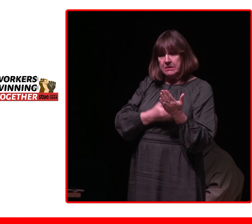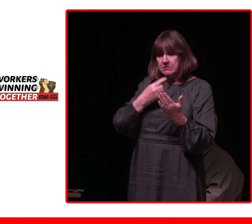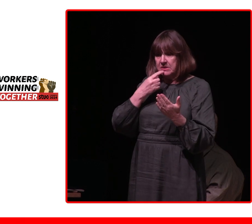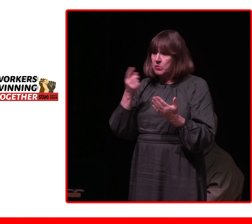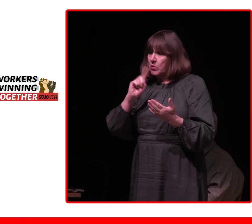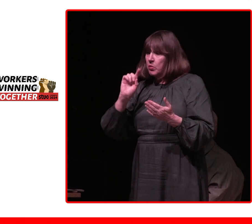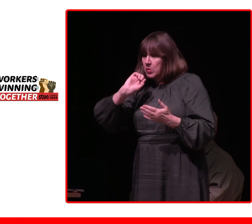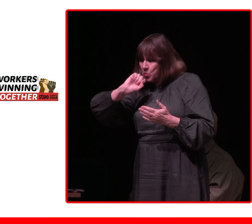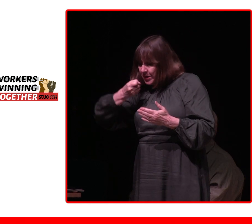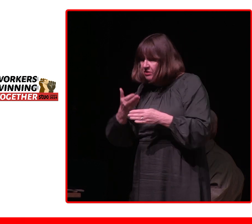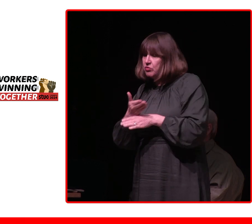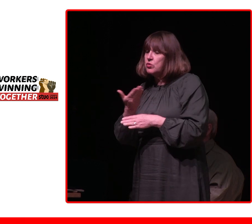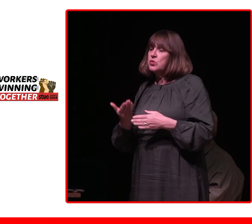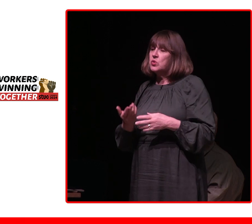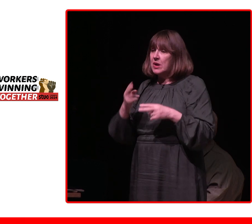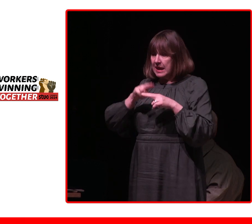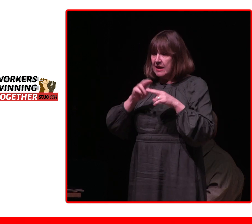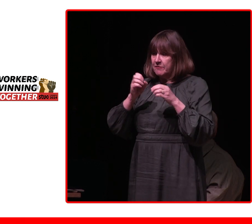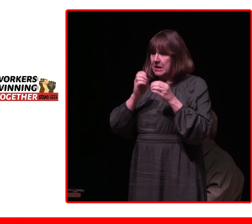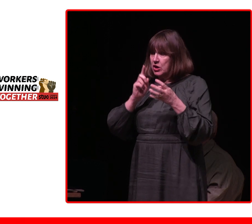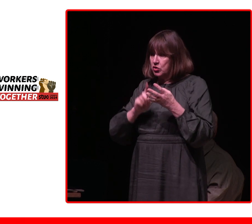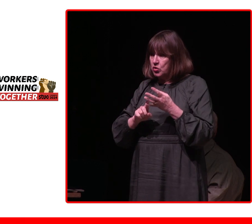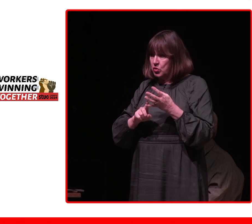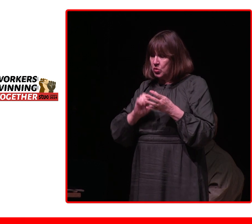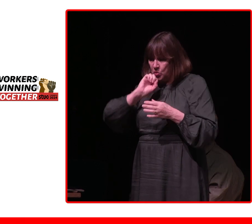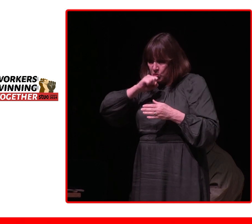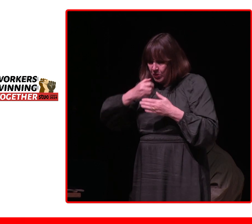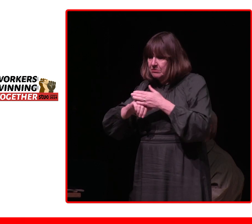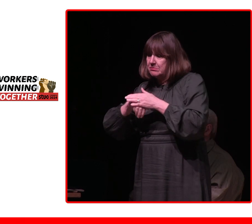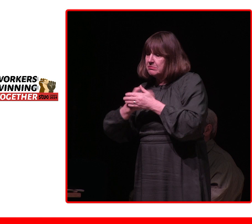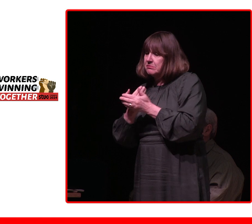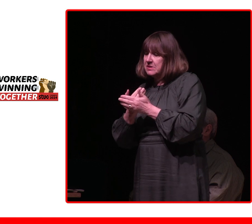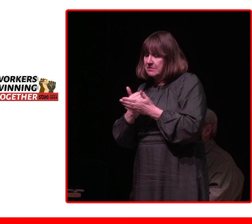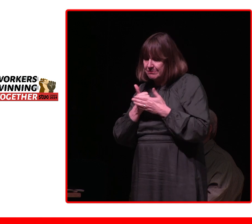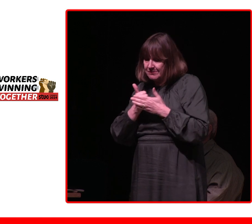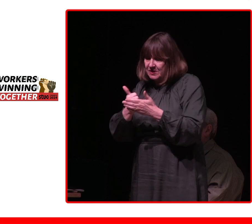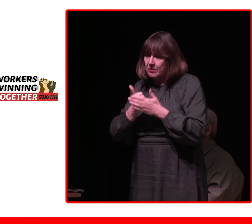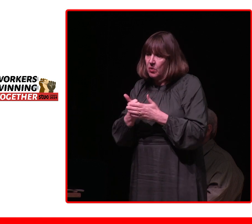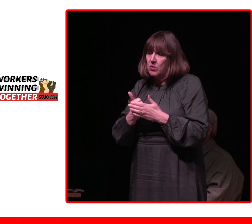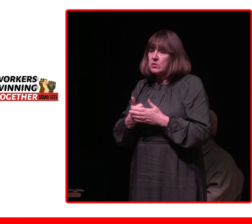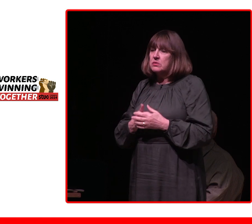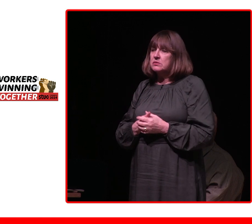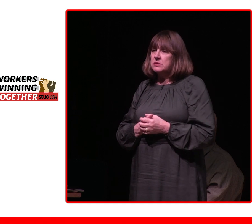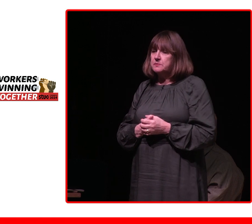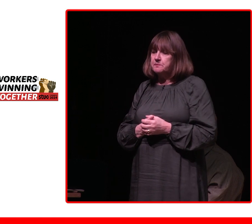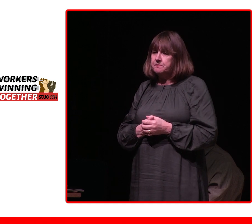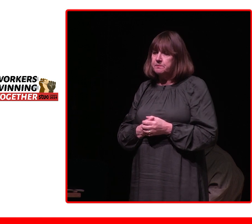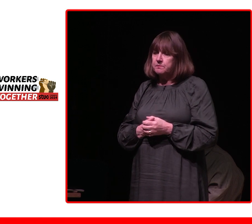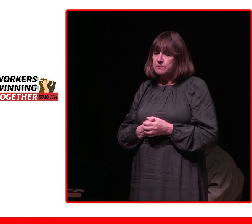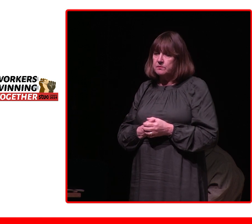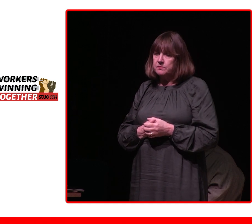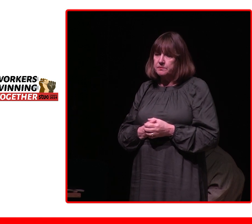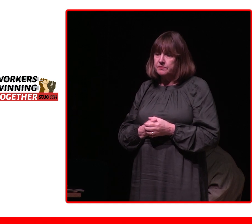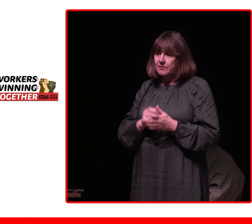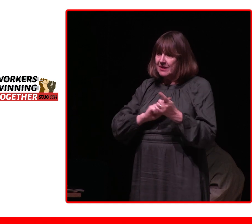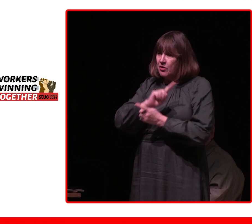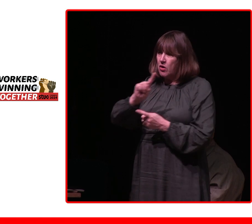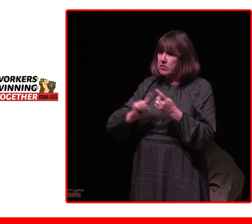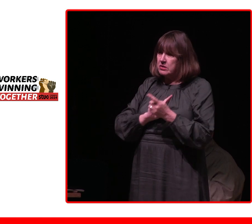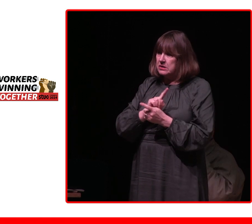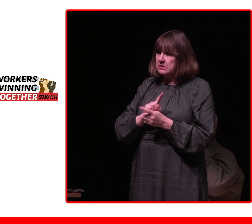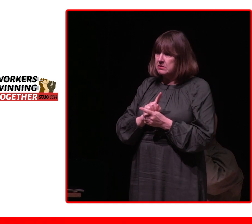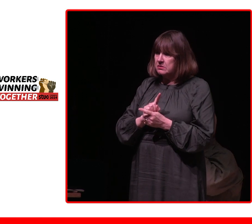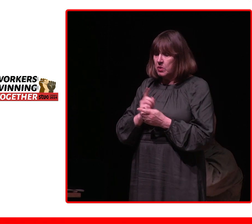movement, and the FBU will seek to build support and send practical solidarity wherever possible. Congress, we will remit